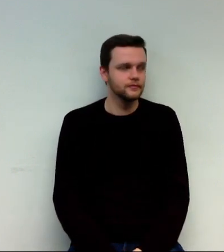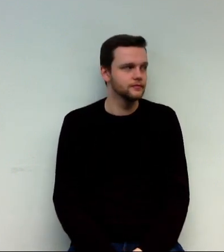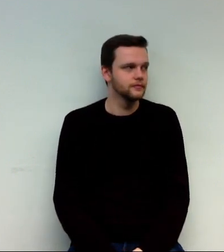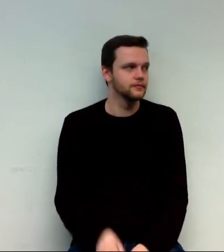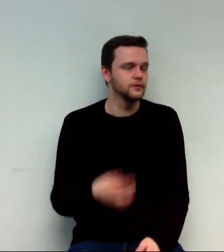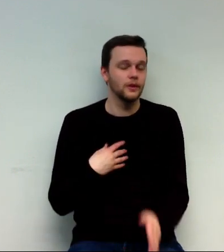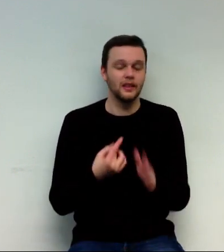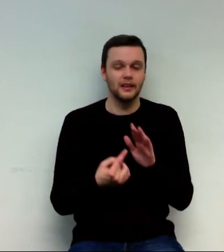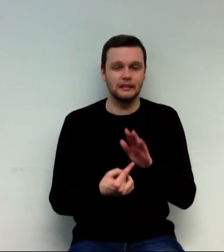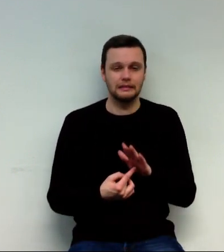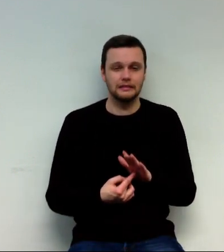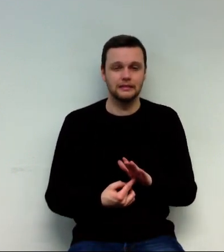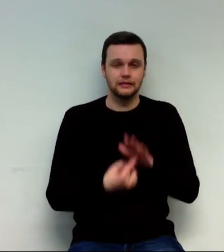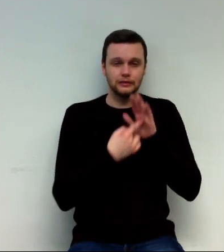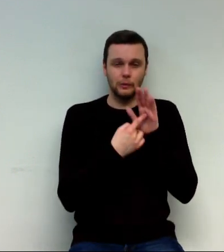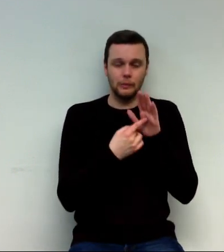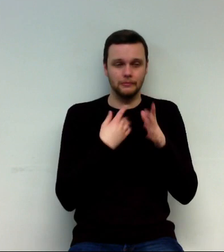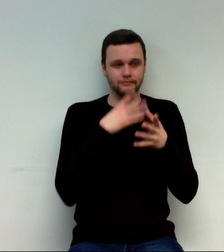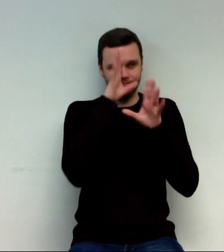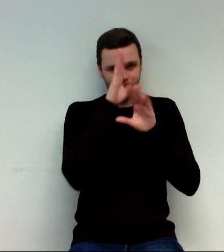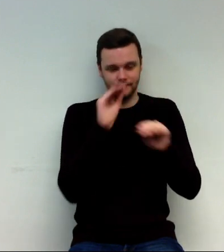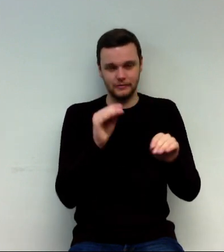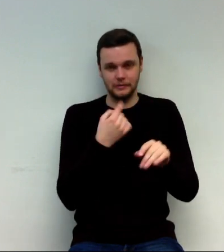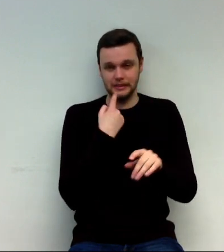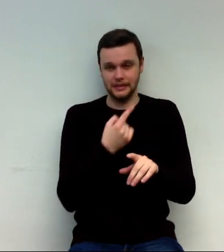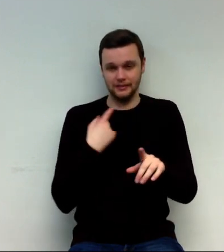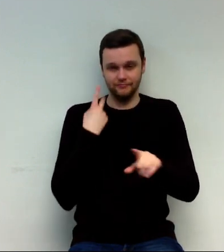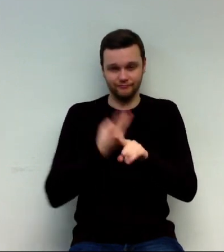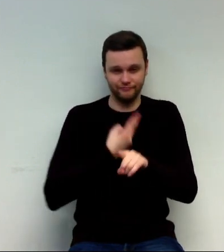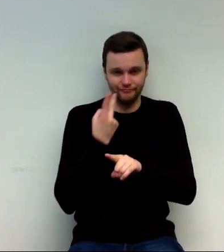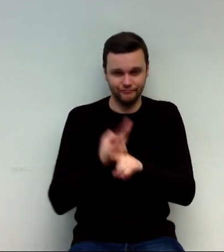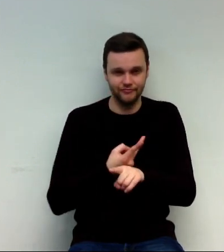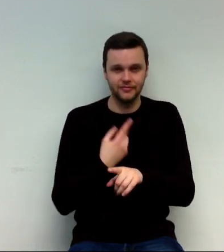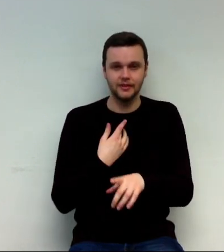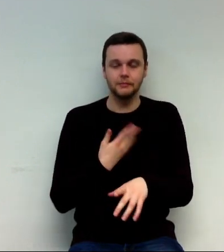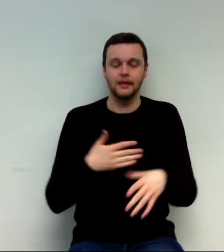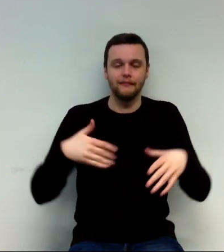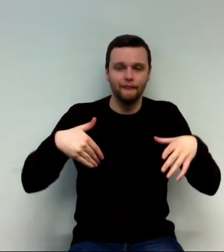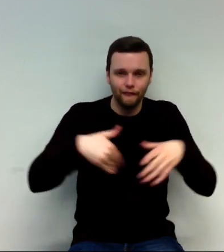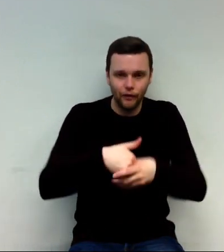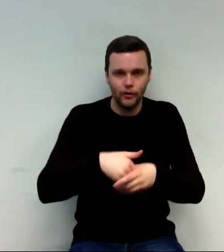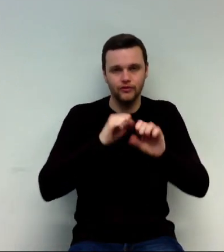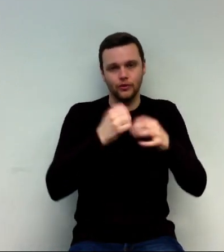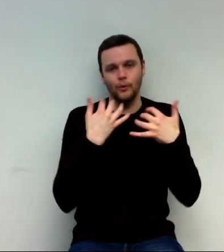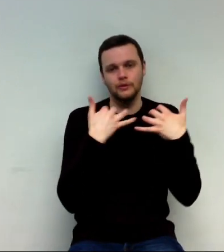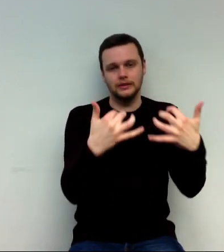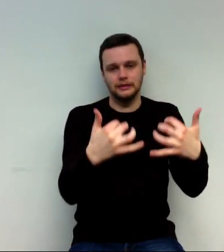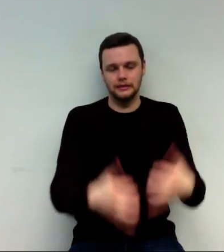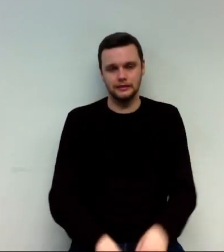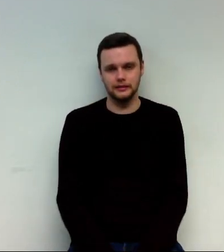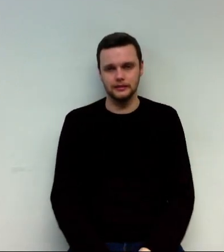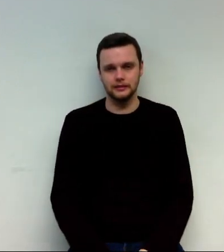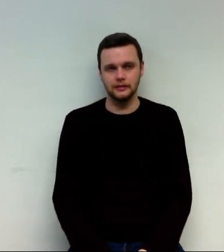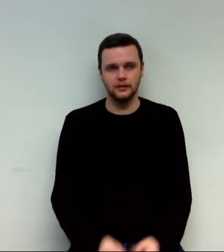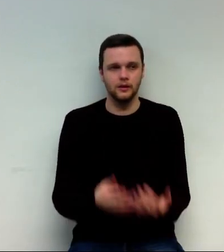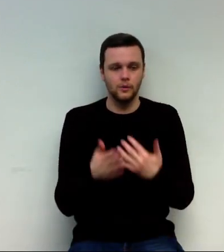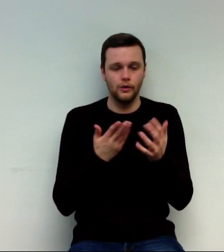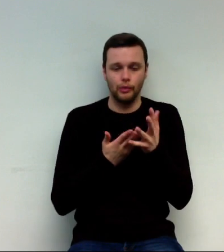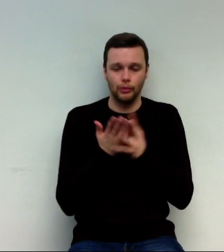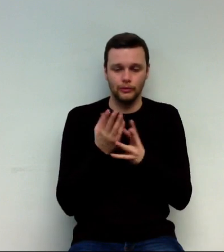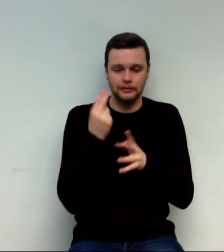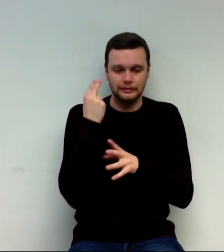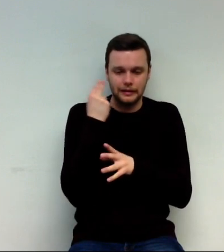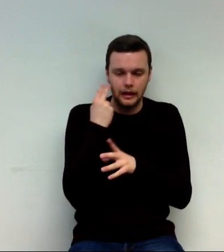So the top tip is something we've said quite a few times: involve your audience, whether that's involving deaf and